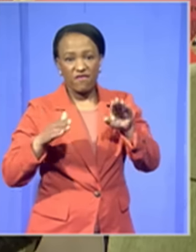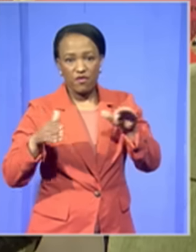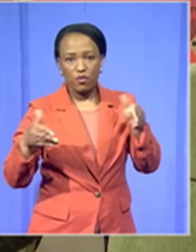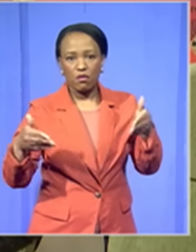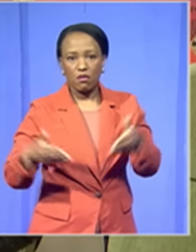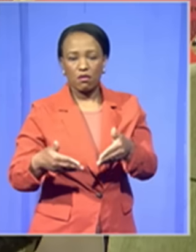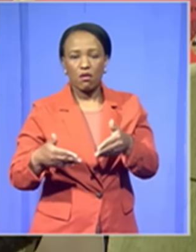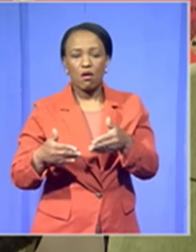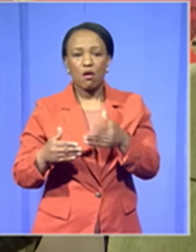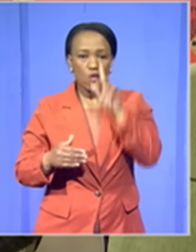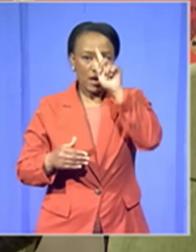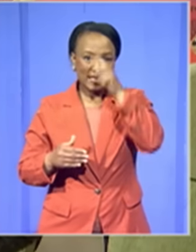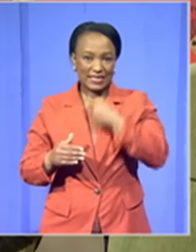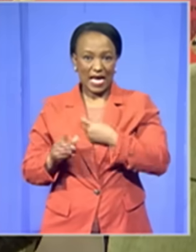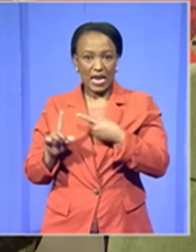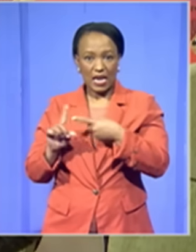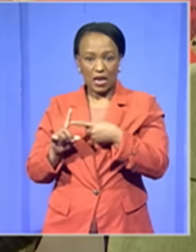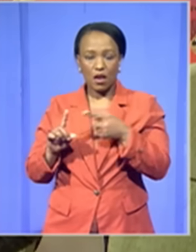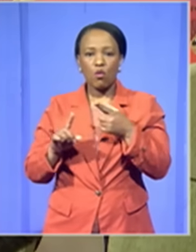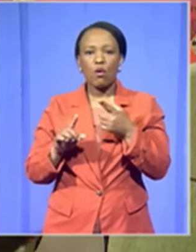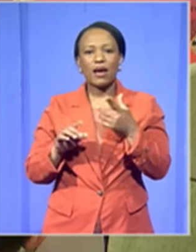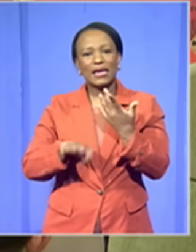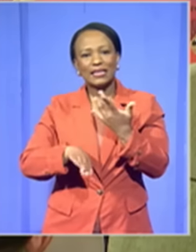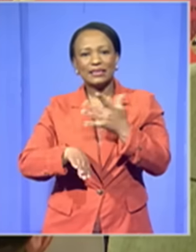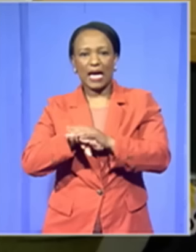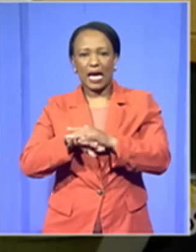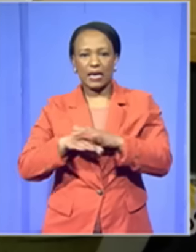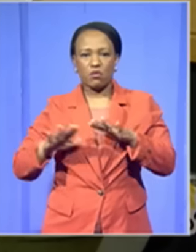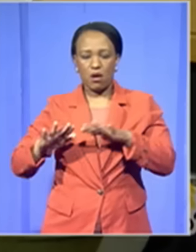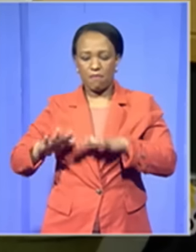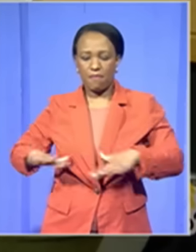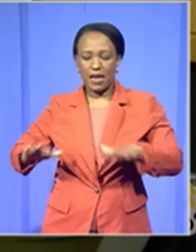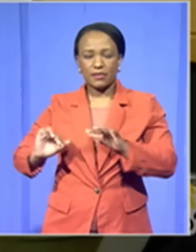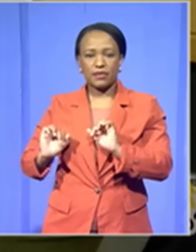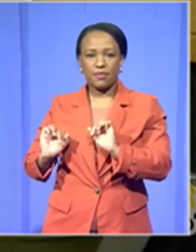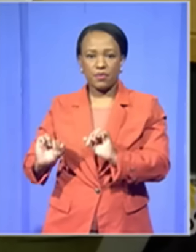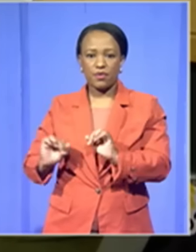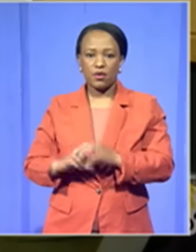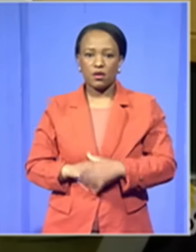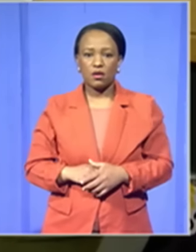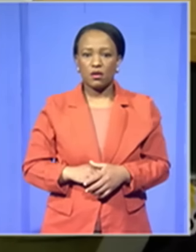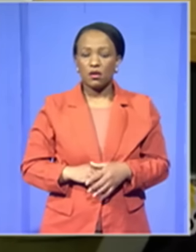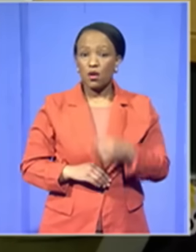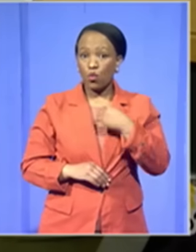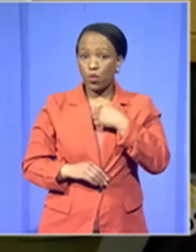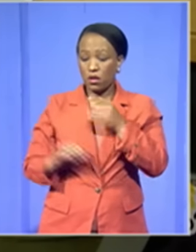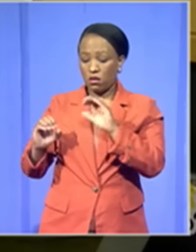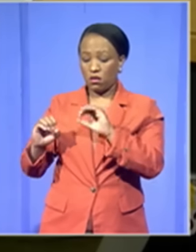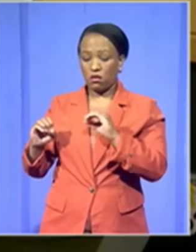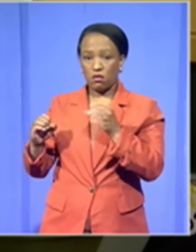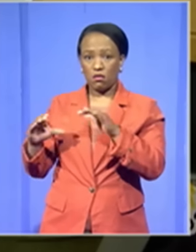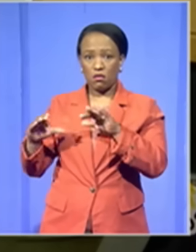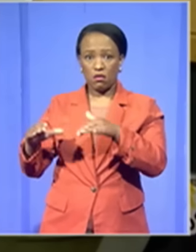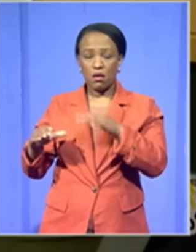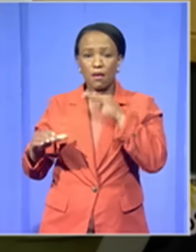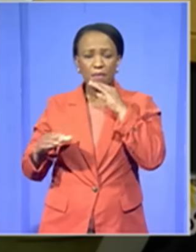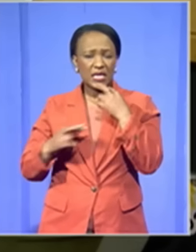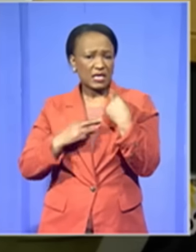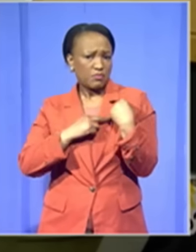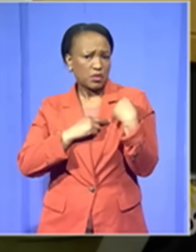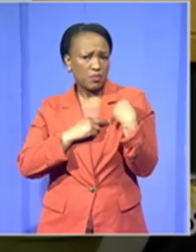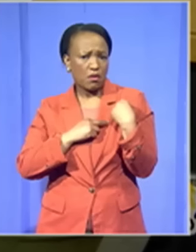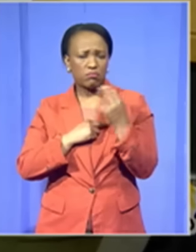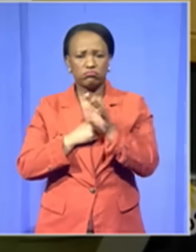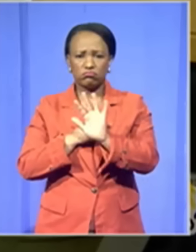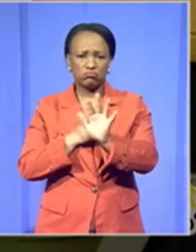bona hlokahalletse lekaleng la bona. Tsere tshwetso ya gore le Santaco not gore responsible. That is another